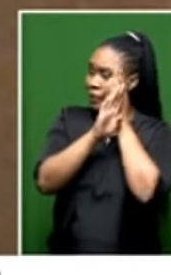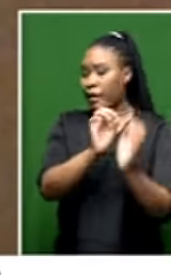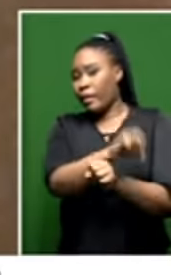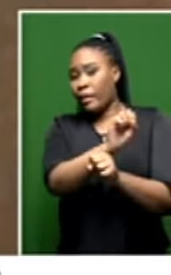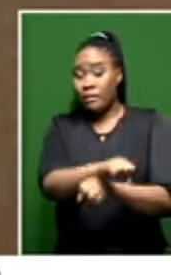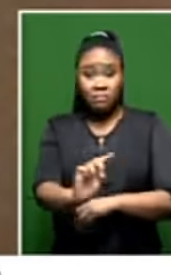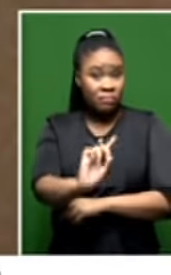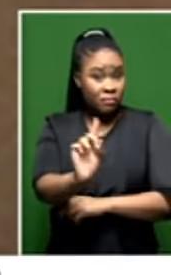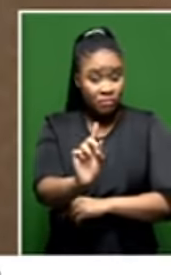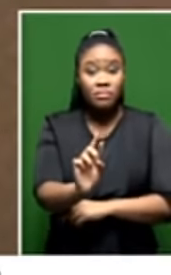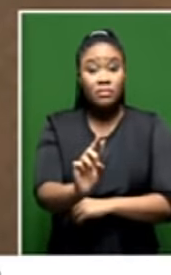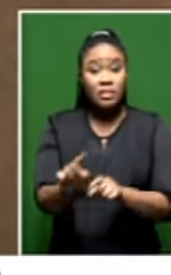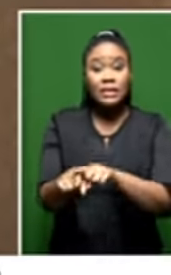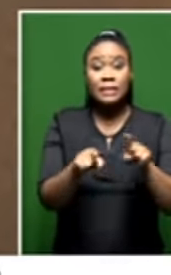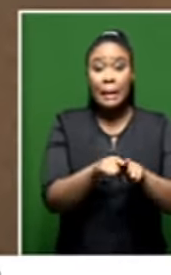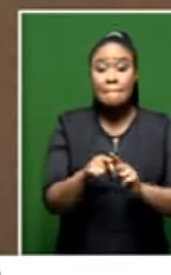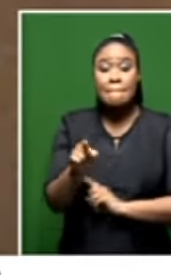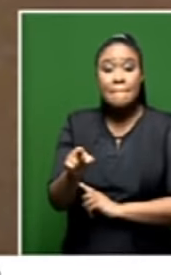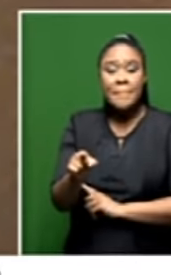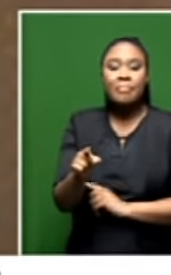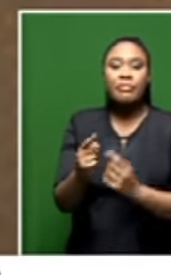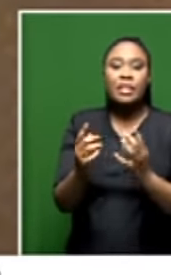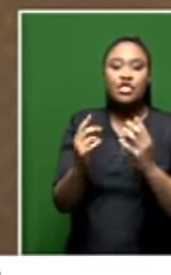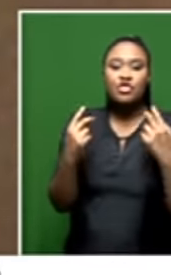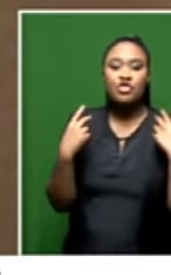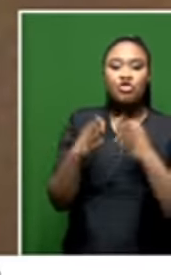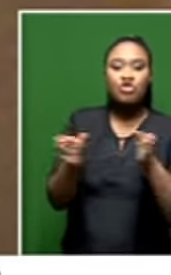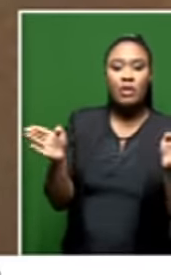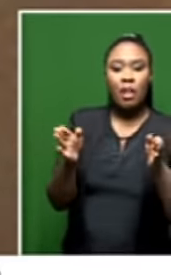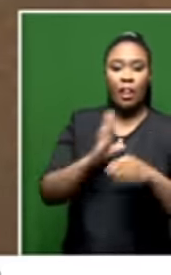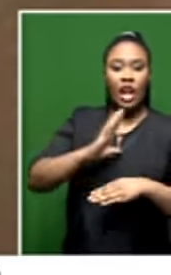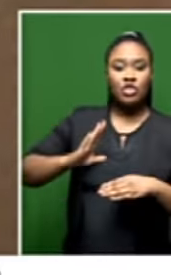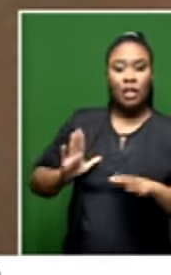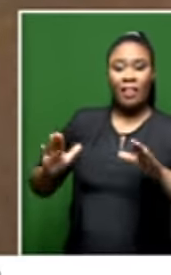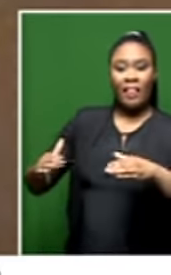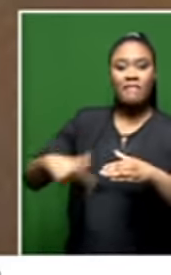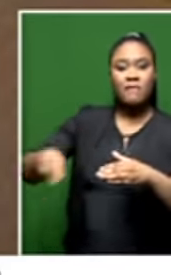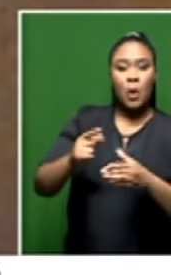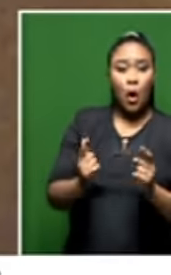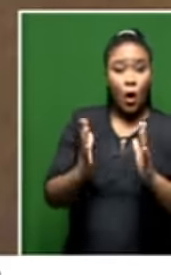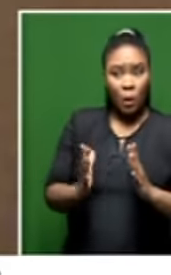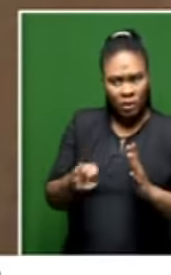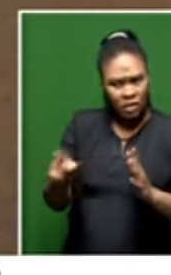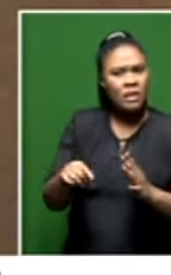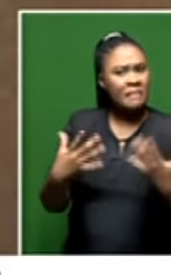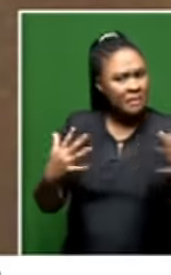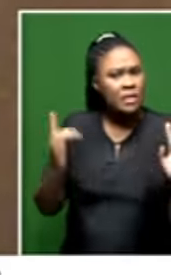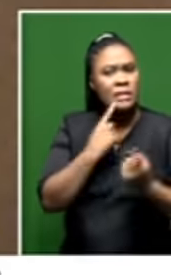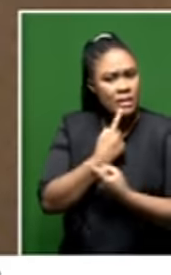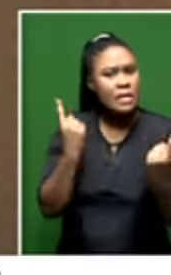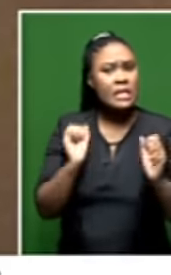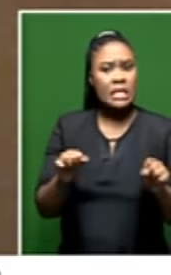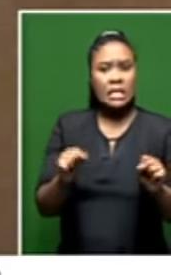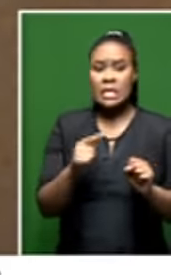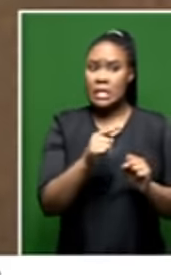Even the General Counsel of the Bar, which represents practicing advocates, have highlighted that as an important factor. And they've looked